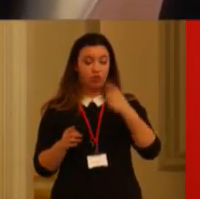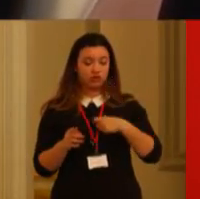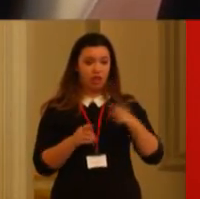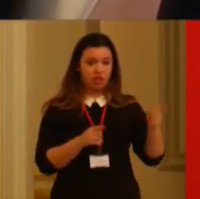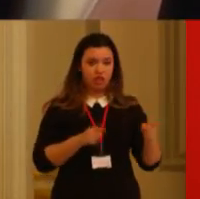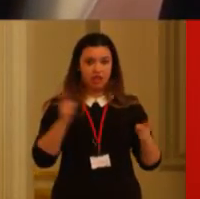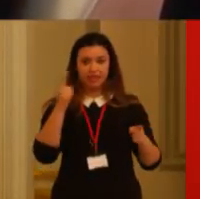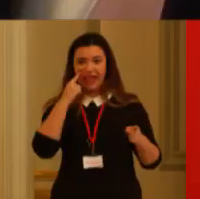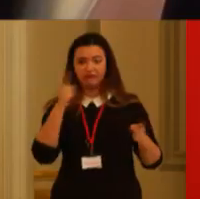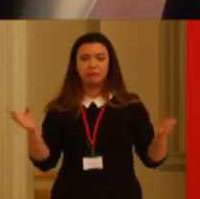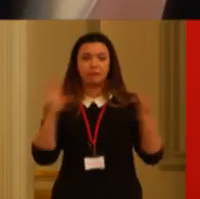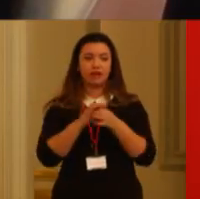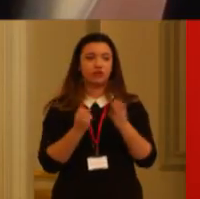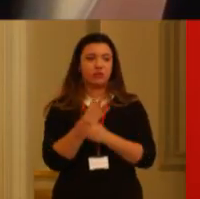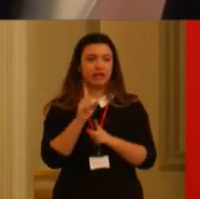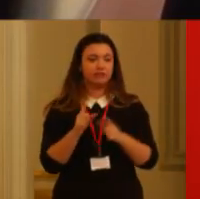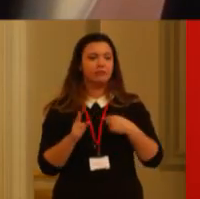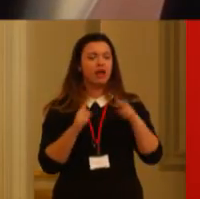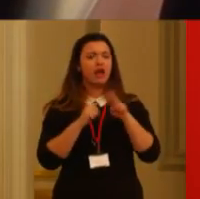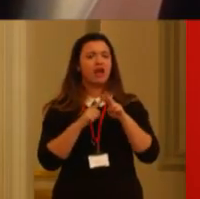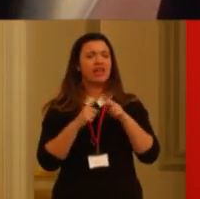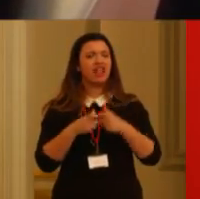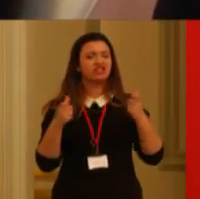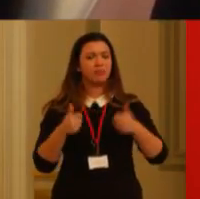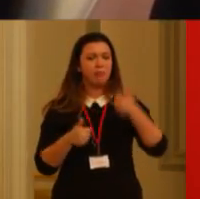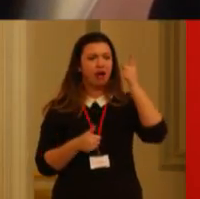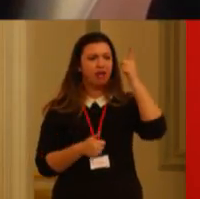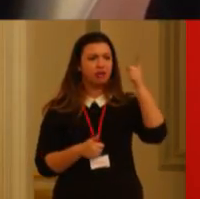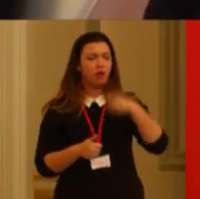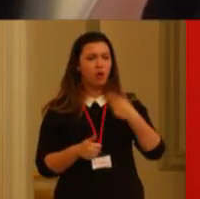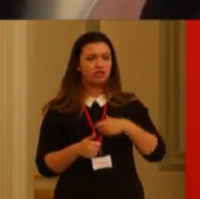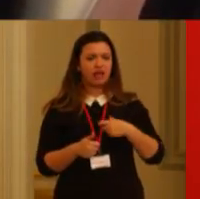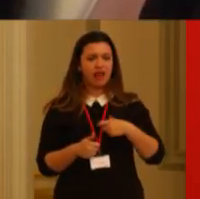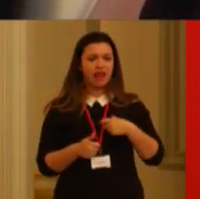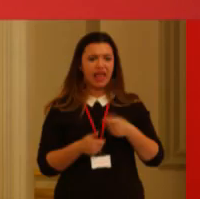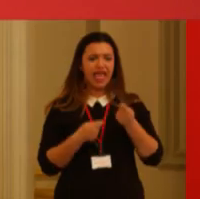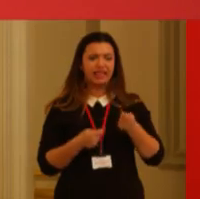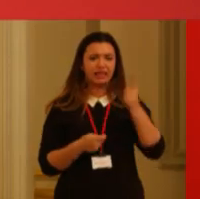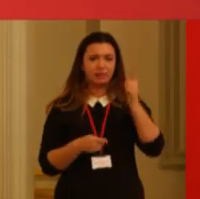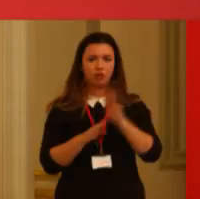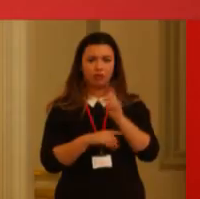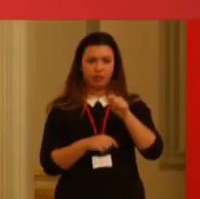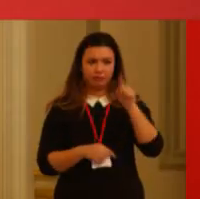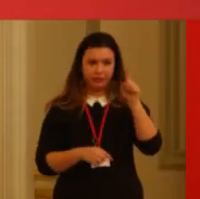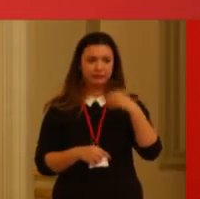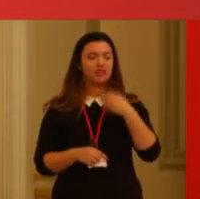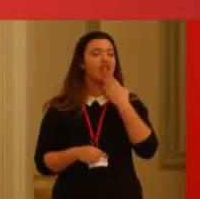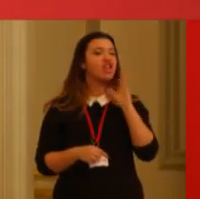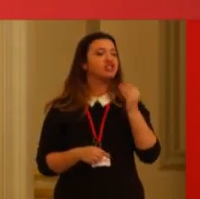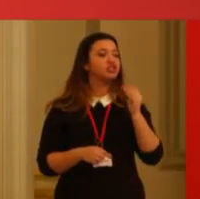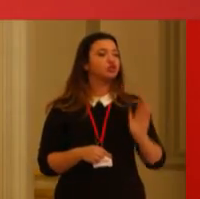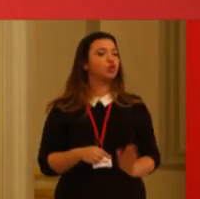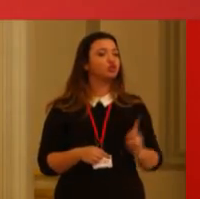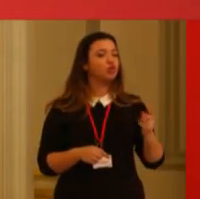cross-fertility. It's like the Ministry of Development runs another 5-year development program